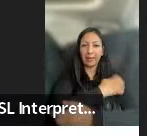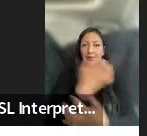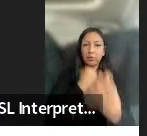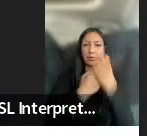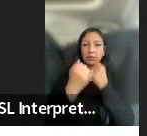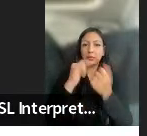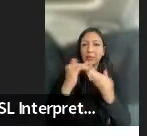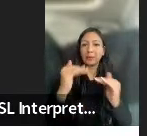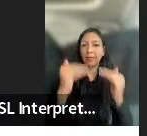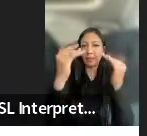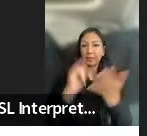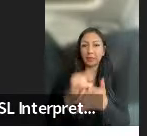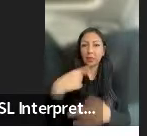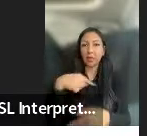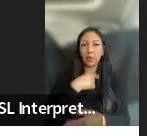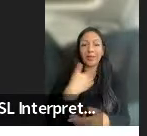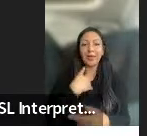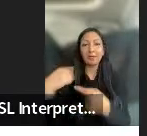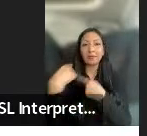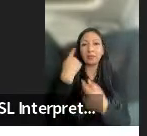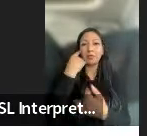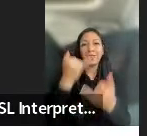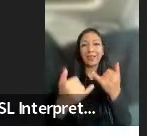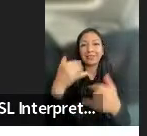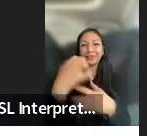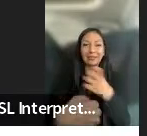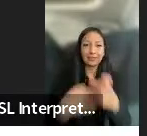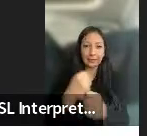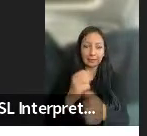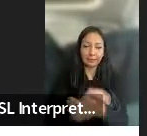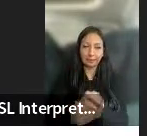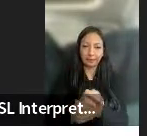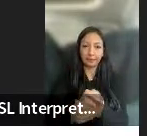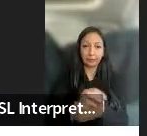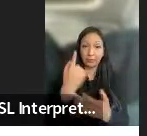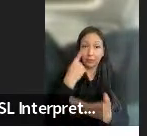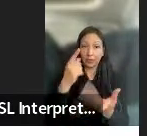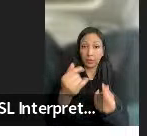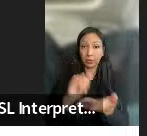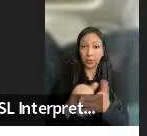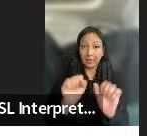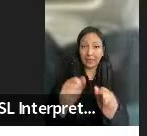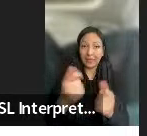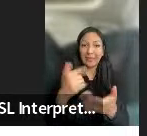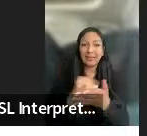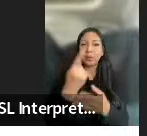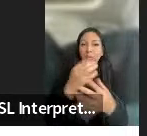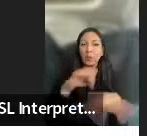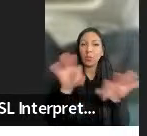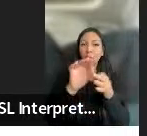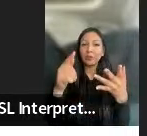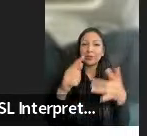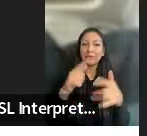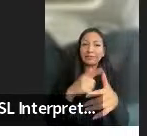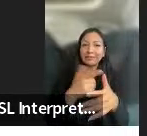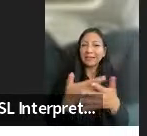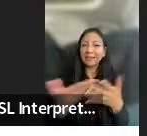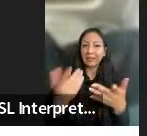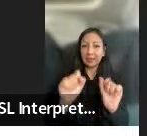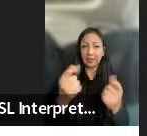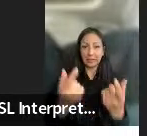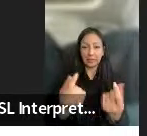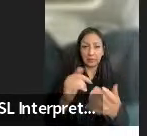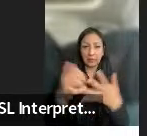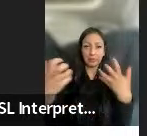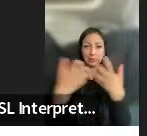we've had for the last several years. To do this, one of the key things we need to do is to retrofit our